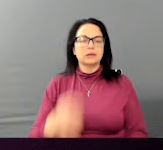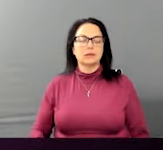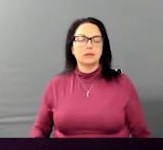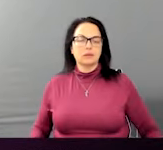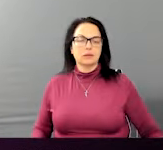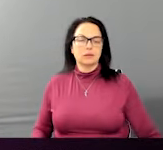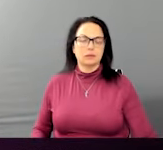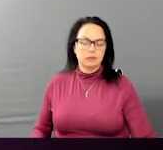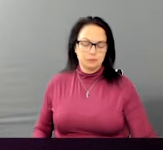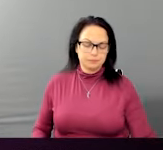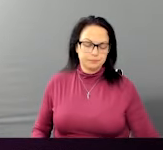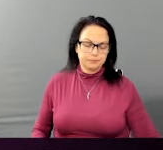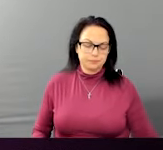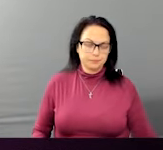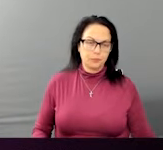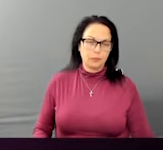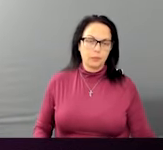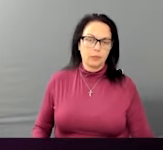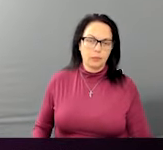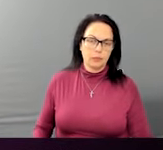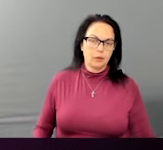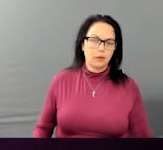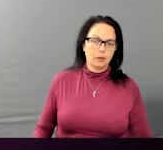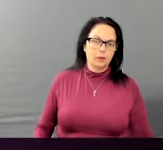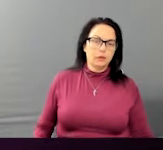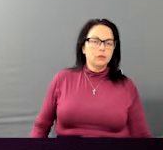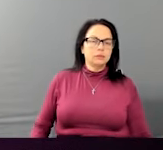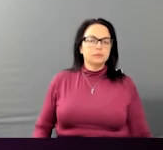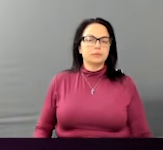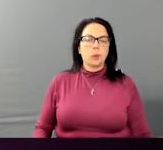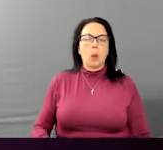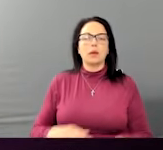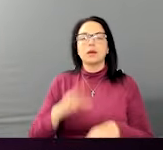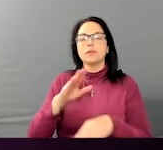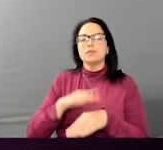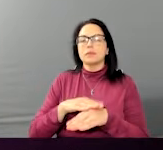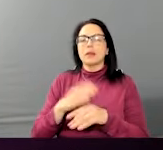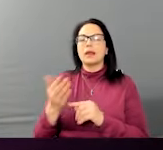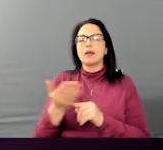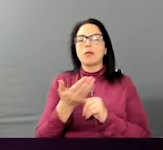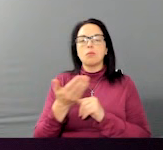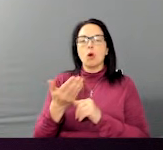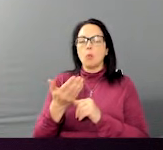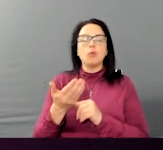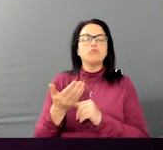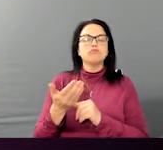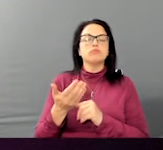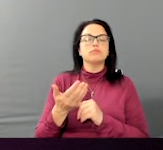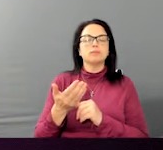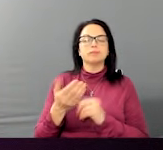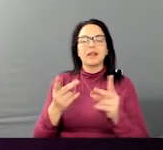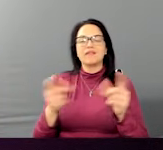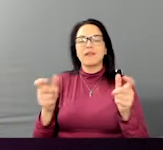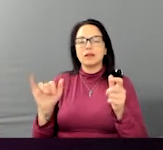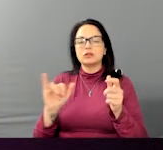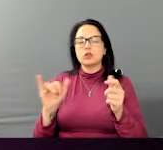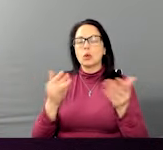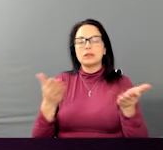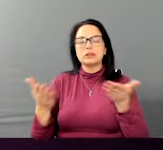0.2 seconds. It's about the same here. And then on mobile, it's also still really fast. And this is all server rendered. It's